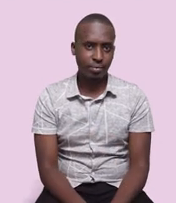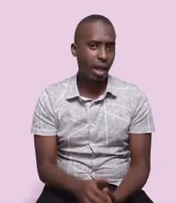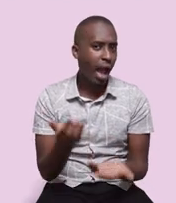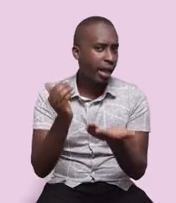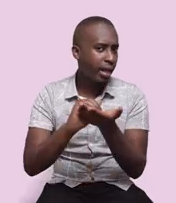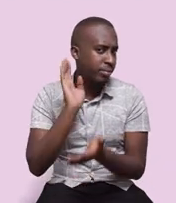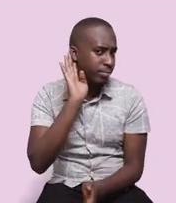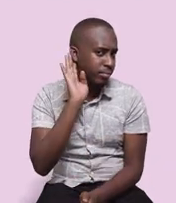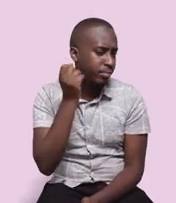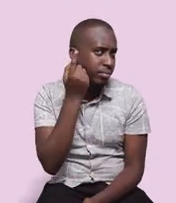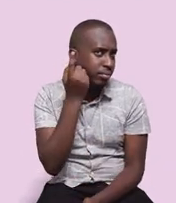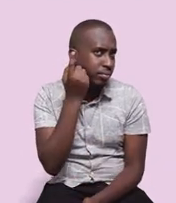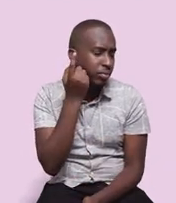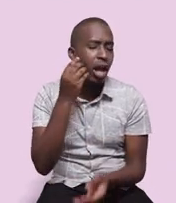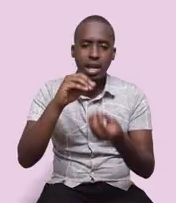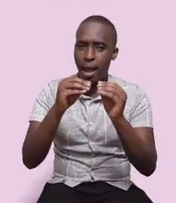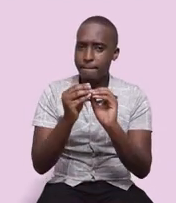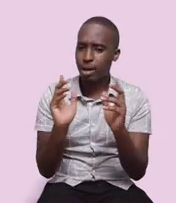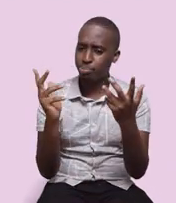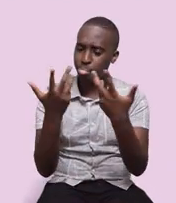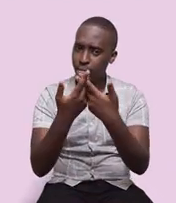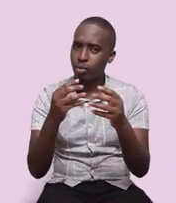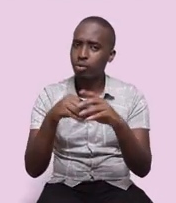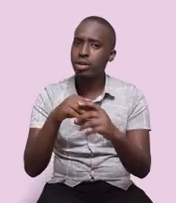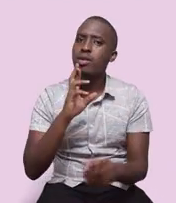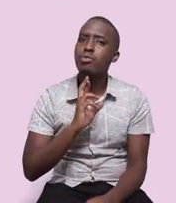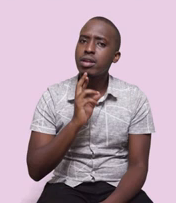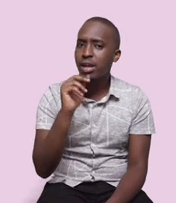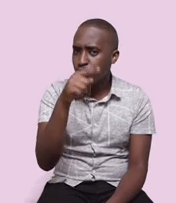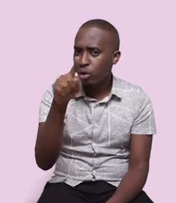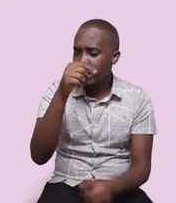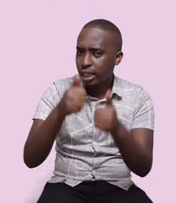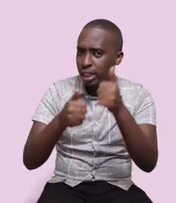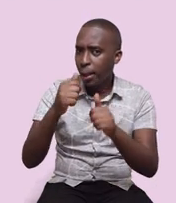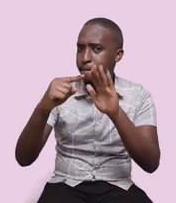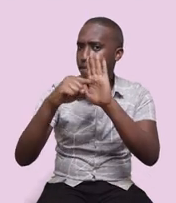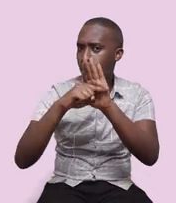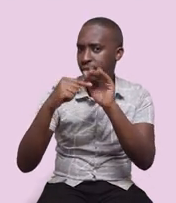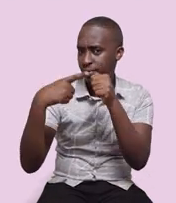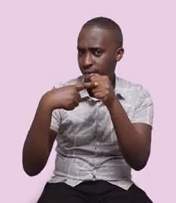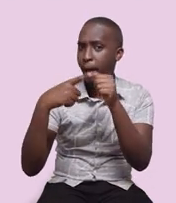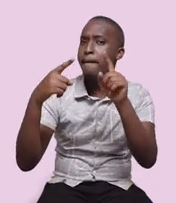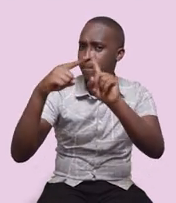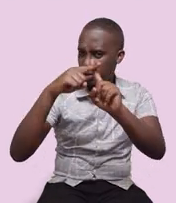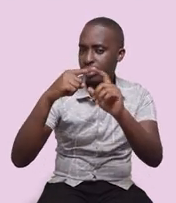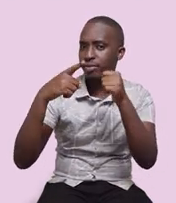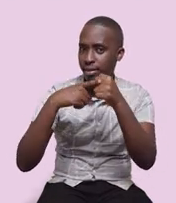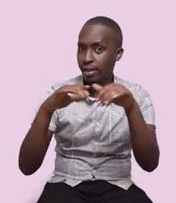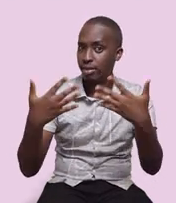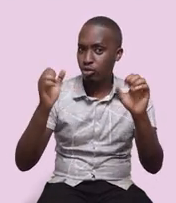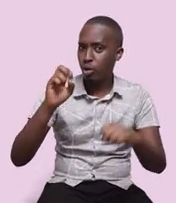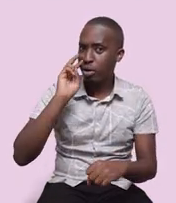Again? The number corresponding on the red dot is positive 6. Can we check if your answer is